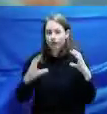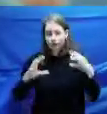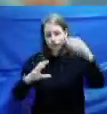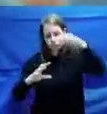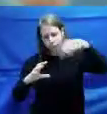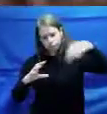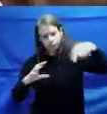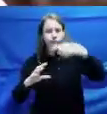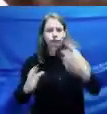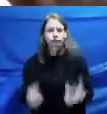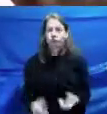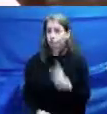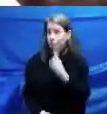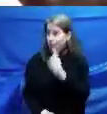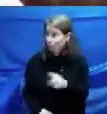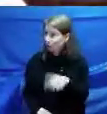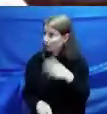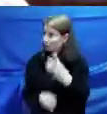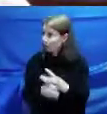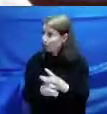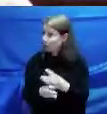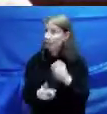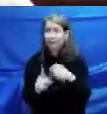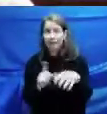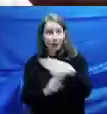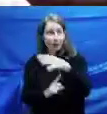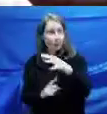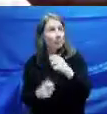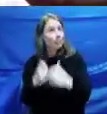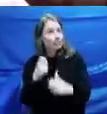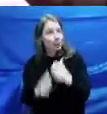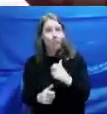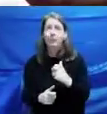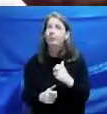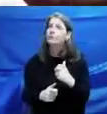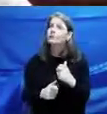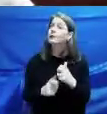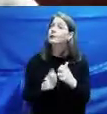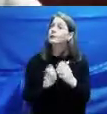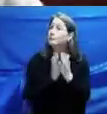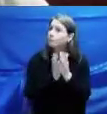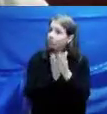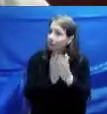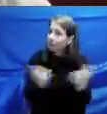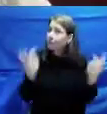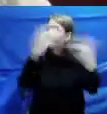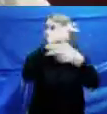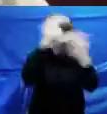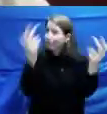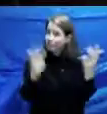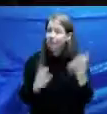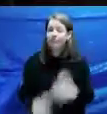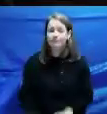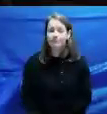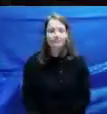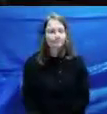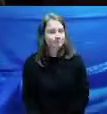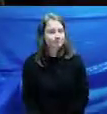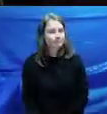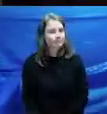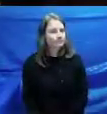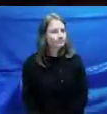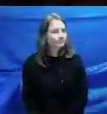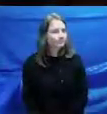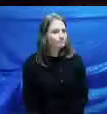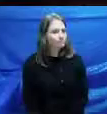problem that's playing out. Not only is oil drilling extremely dangerous, but oil recovery is nearly impossible in ice. and this oil